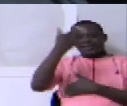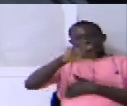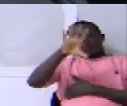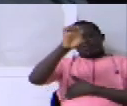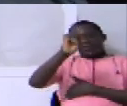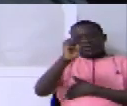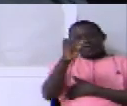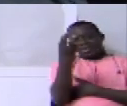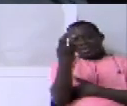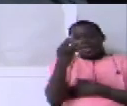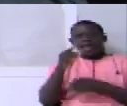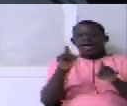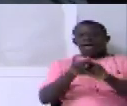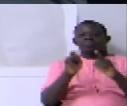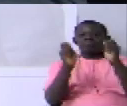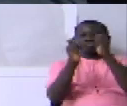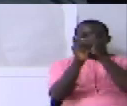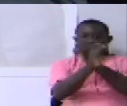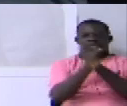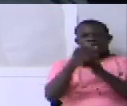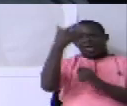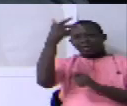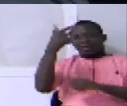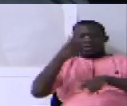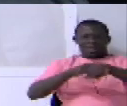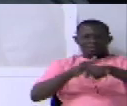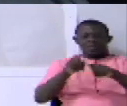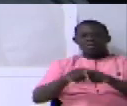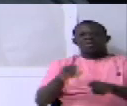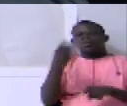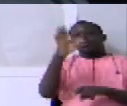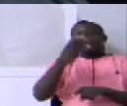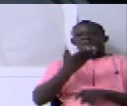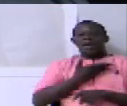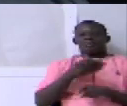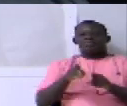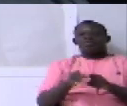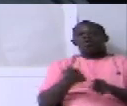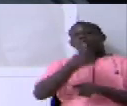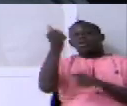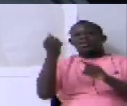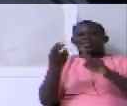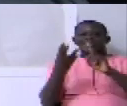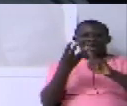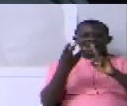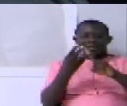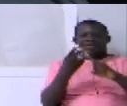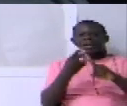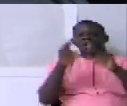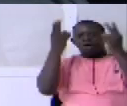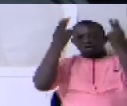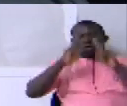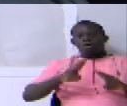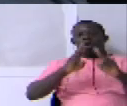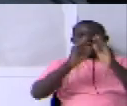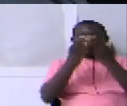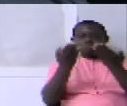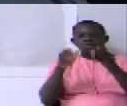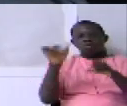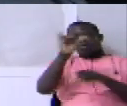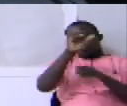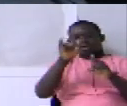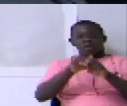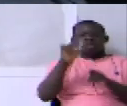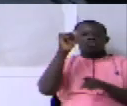1953, amended about 8 times. Is there a third instrument on prison matters